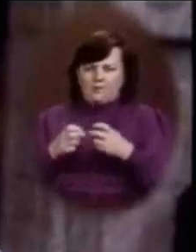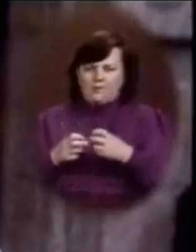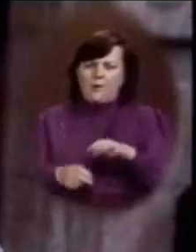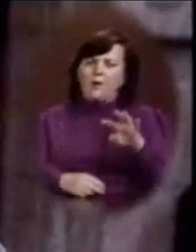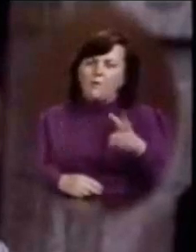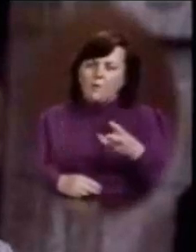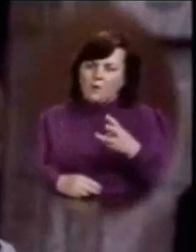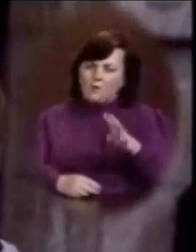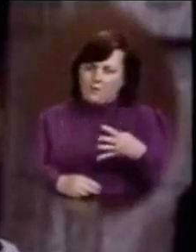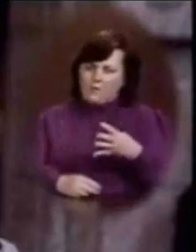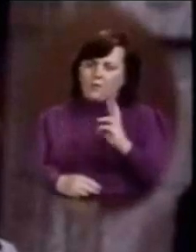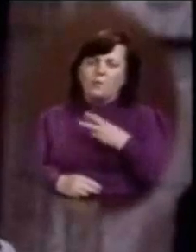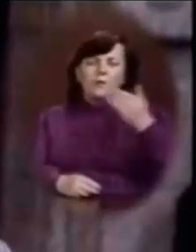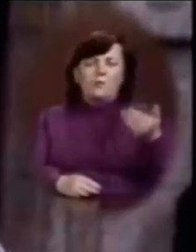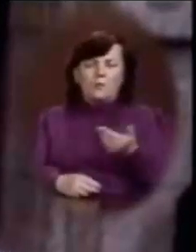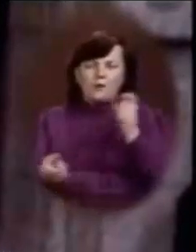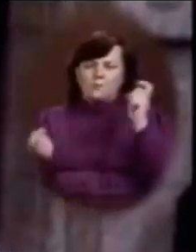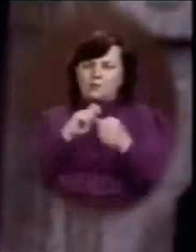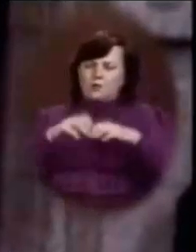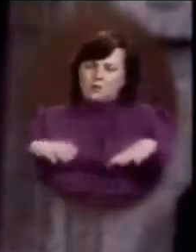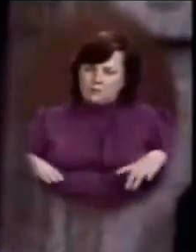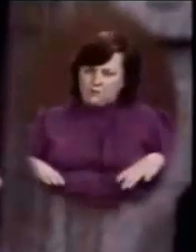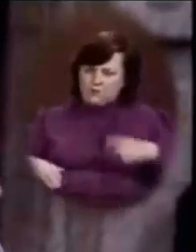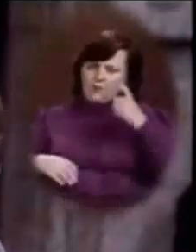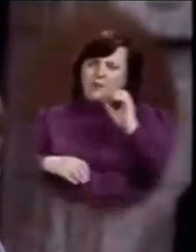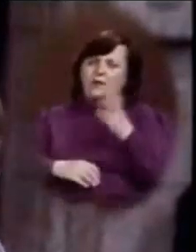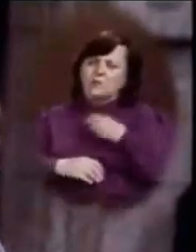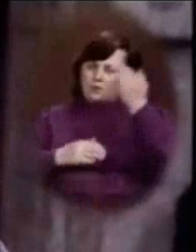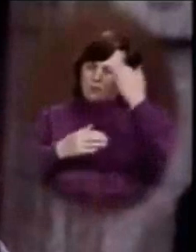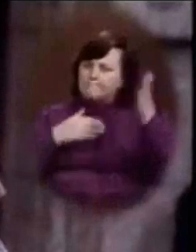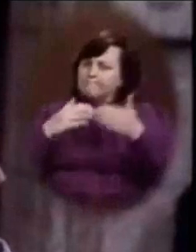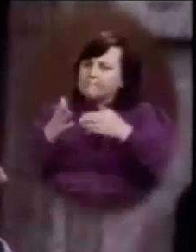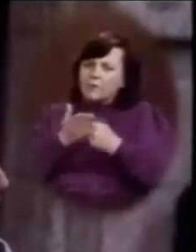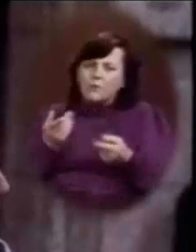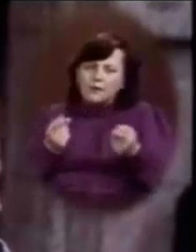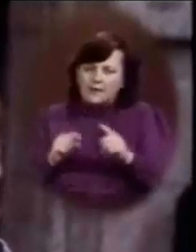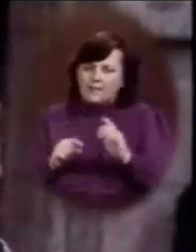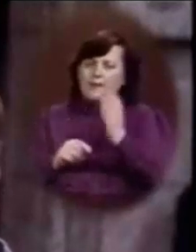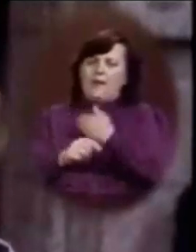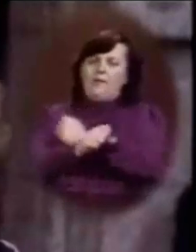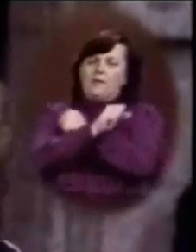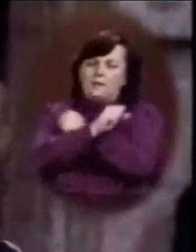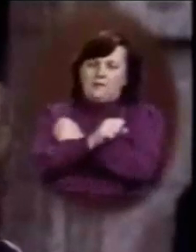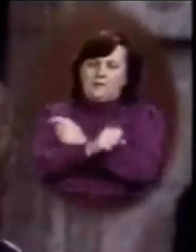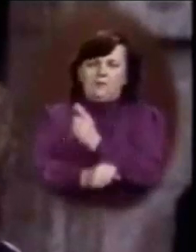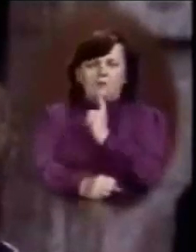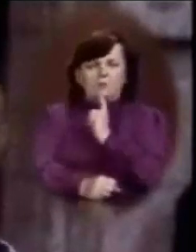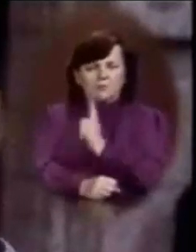taking place in the Soviet Union because we know that whatever happens, our defense is